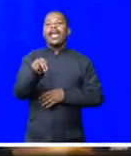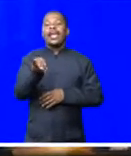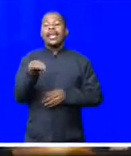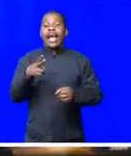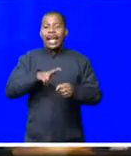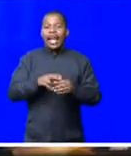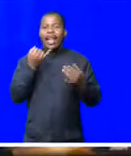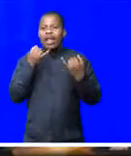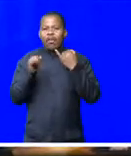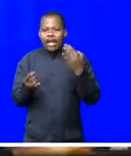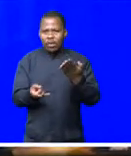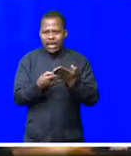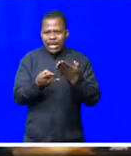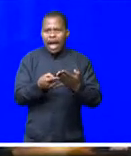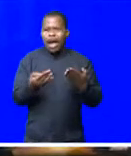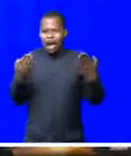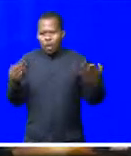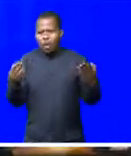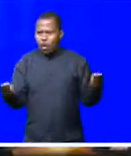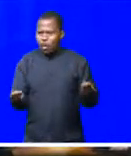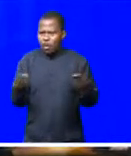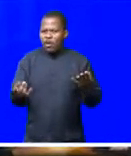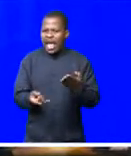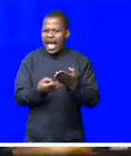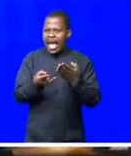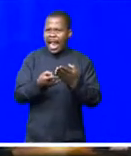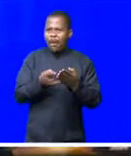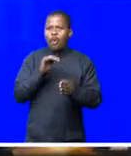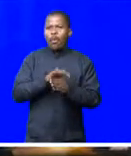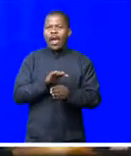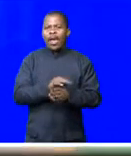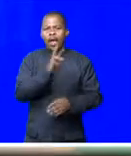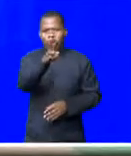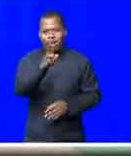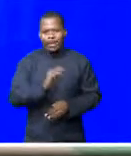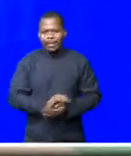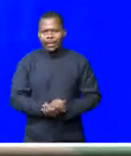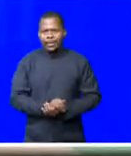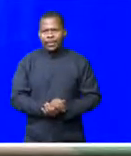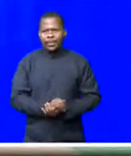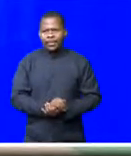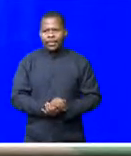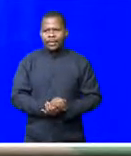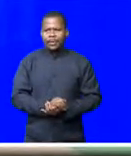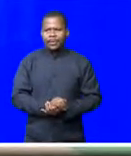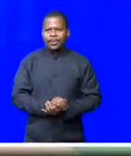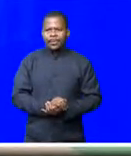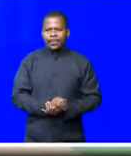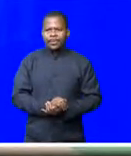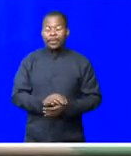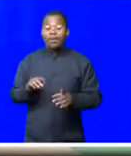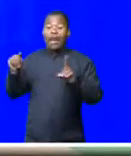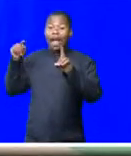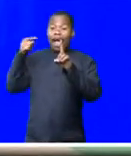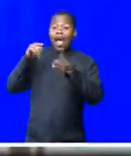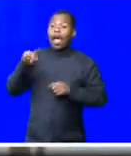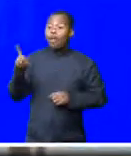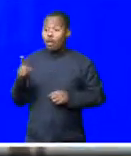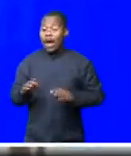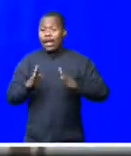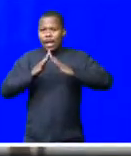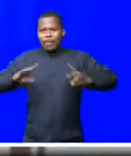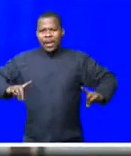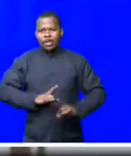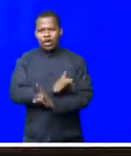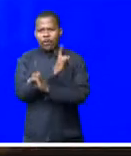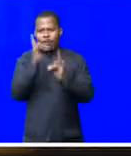lutatisita kutsi tinikele usitolo lusezingeni lelisetulu. Ngenhloso yokuqinisekisa ukuthi litiko letempilo liyathuthukisa